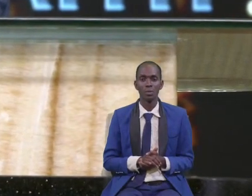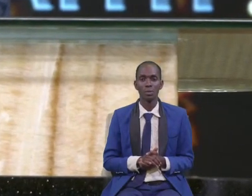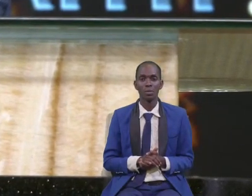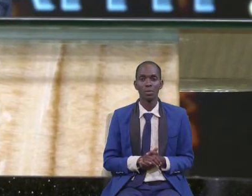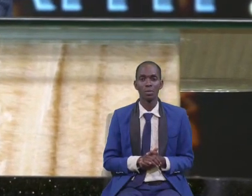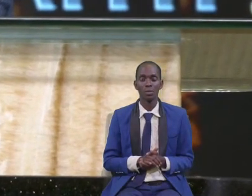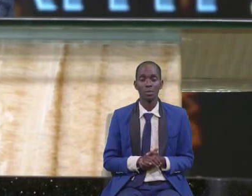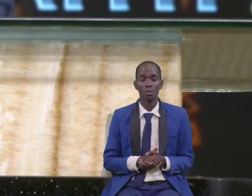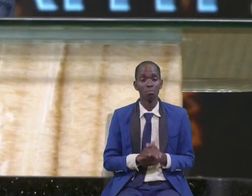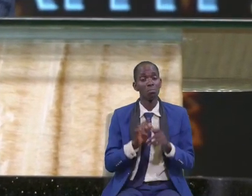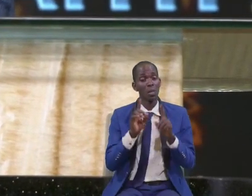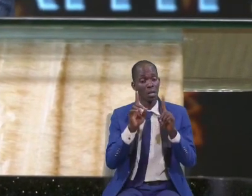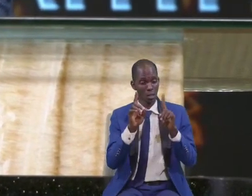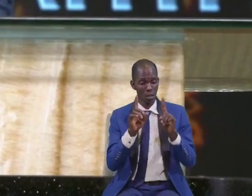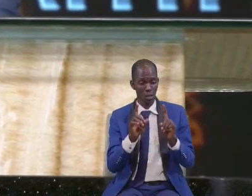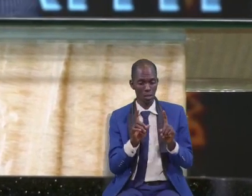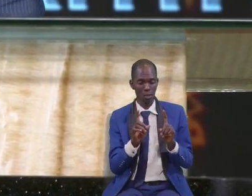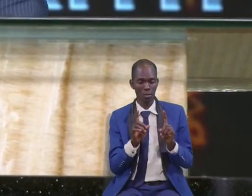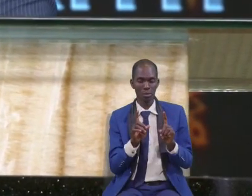Test.